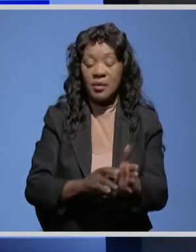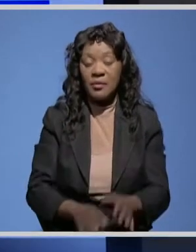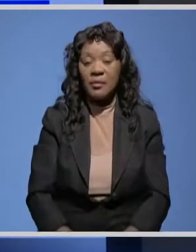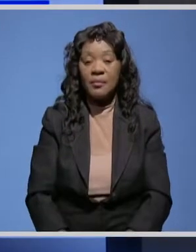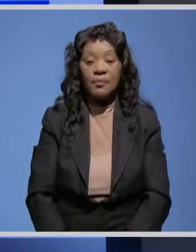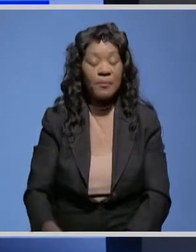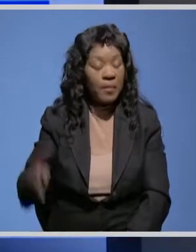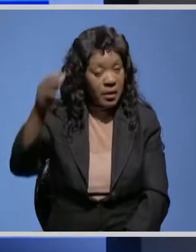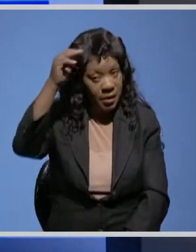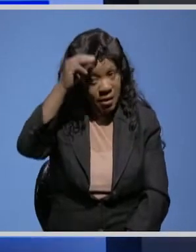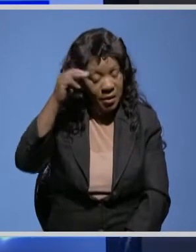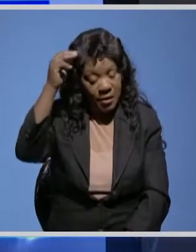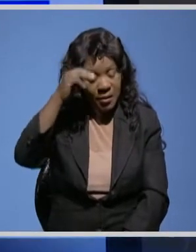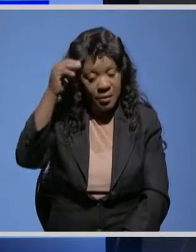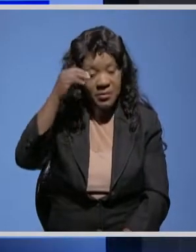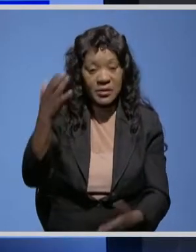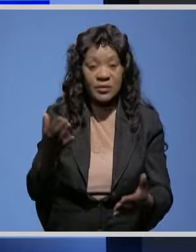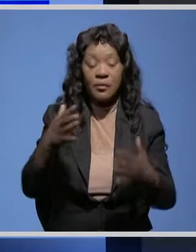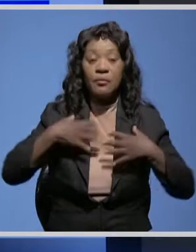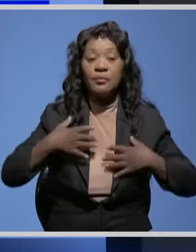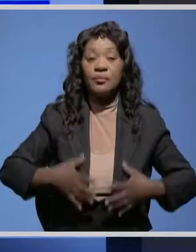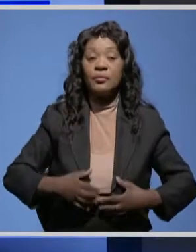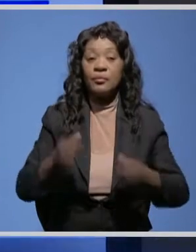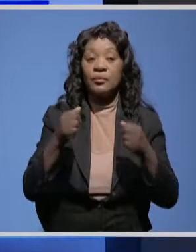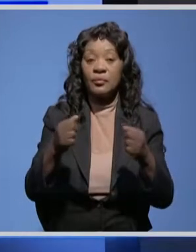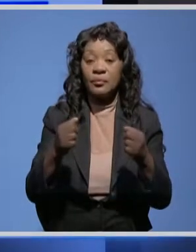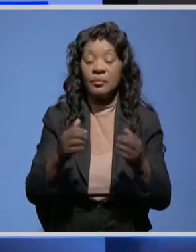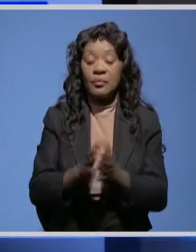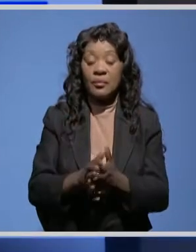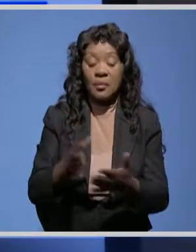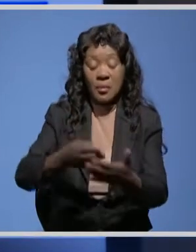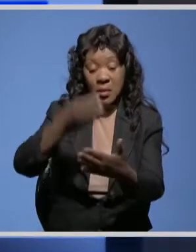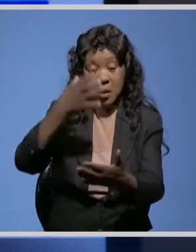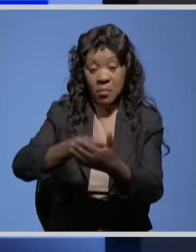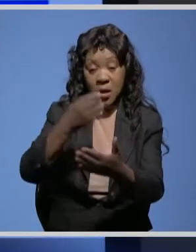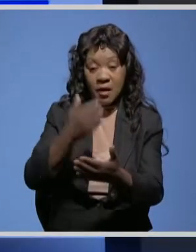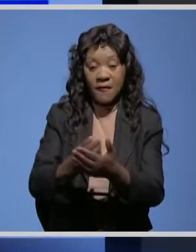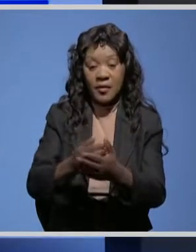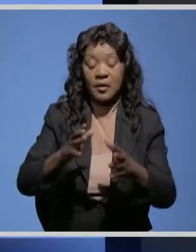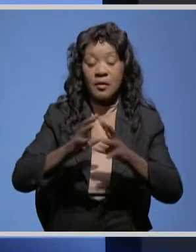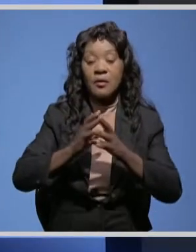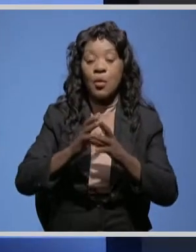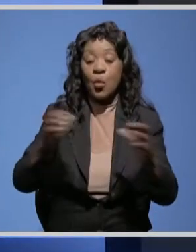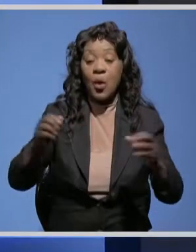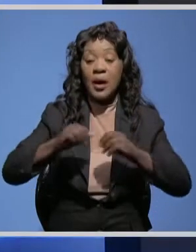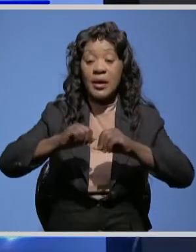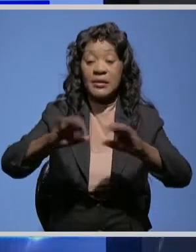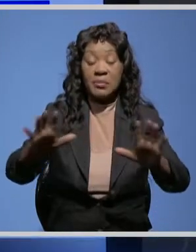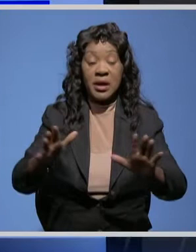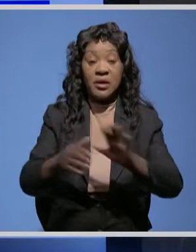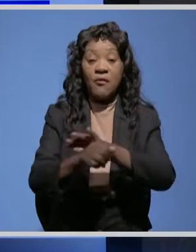of Health in July 2020 undertook three studies on the prevalence of the coronavirus in